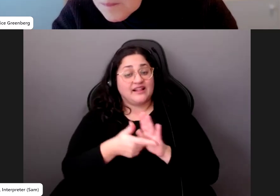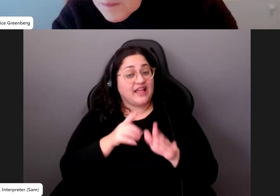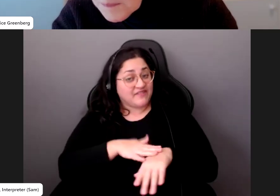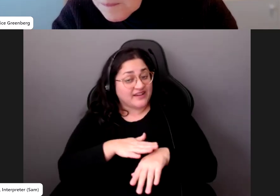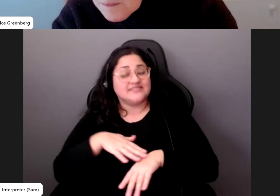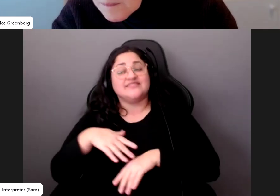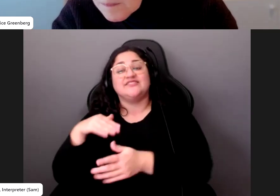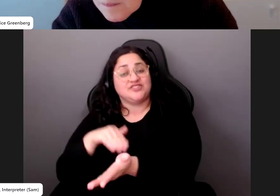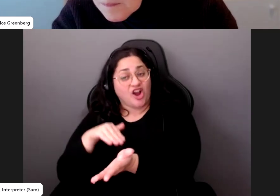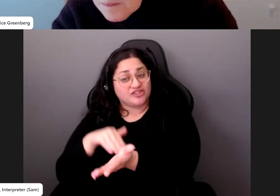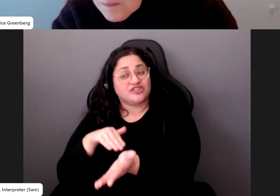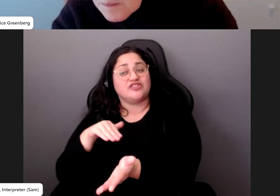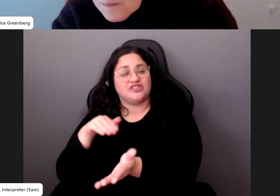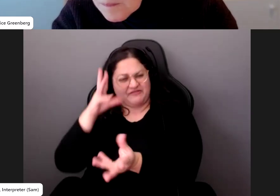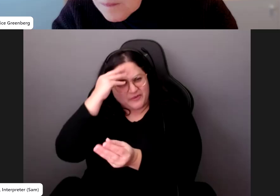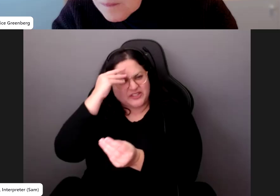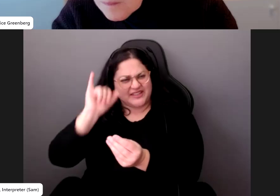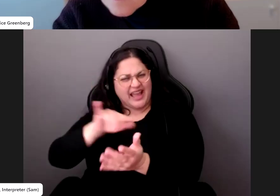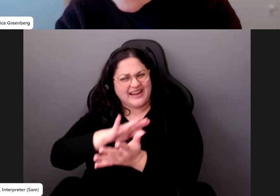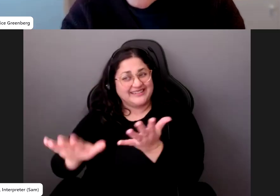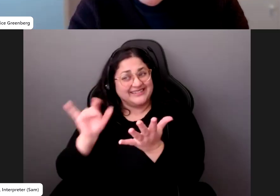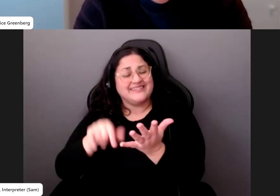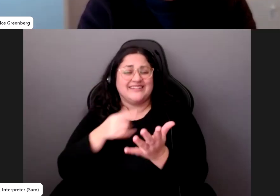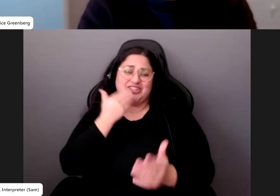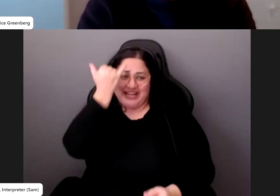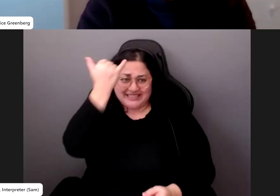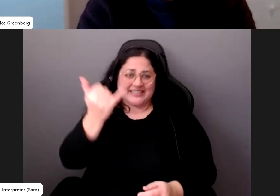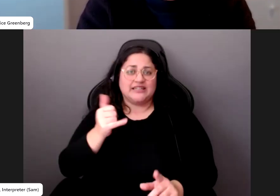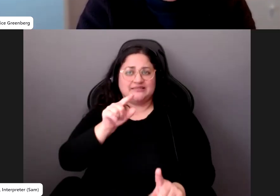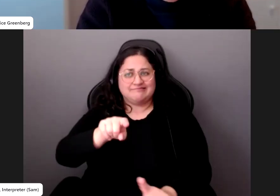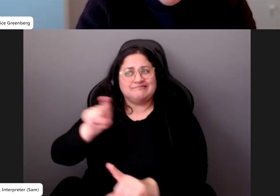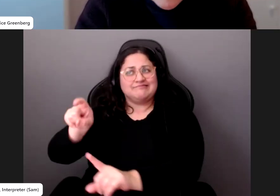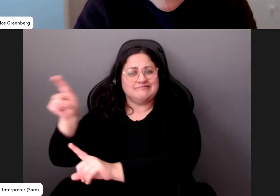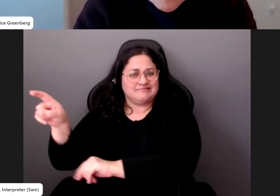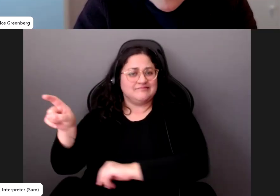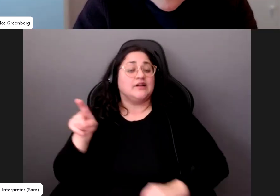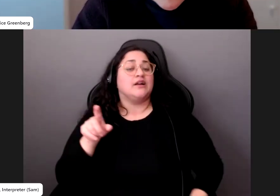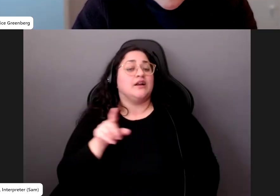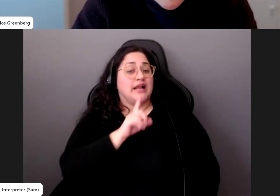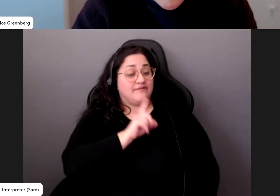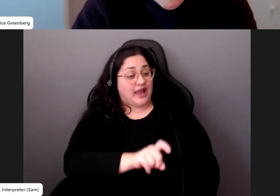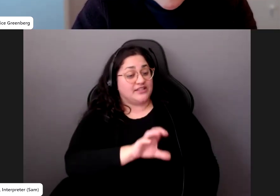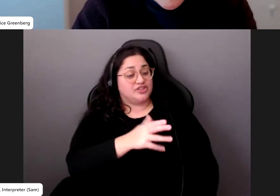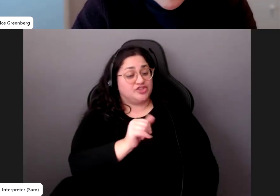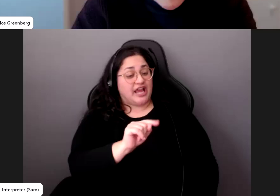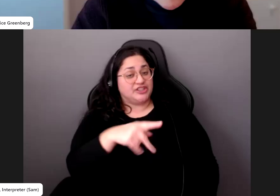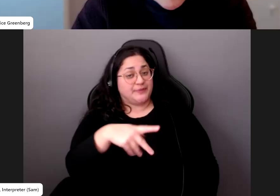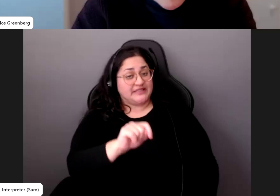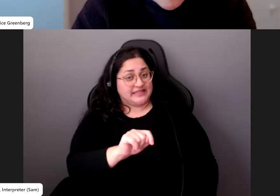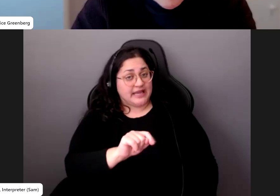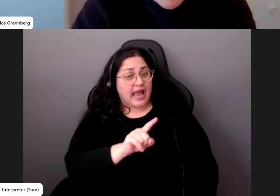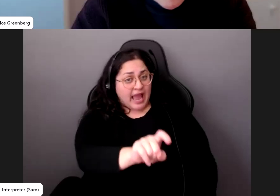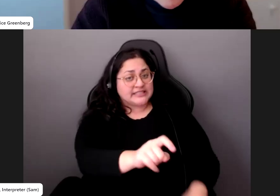legal advice, all of these things, you can get a general good idea from ChatGPT, but don't rely on it to make a decision. Go